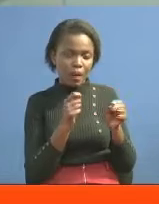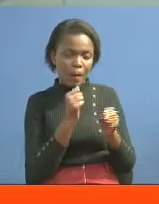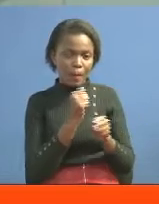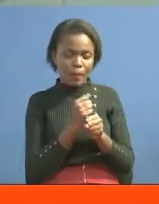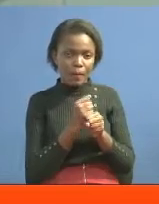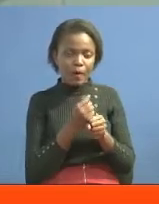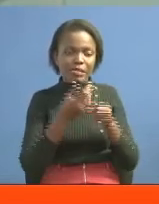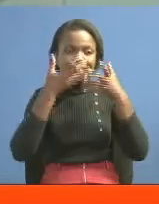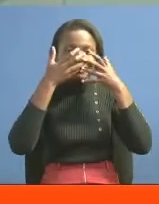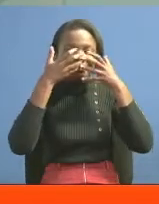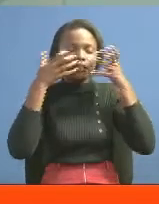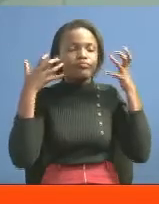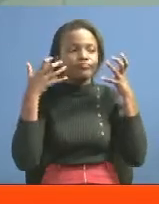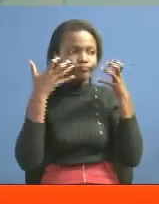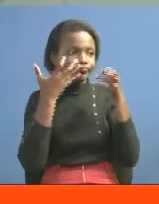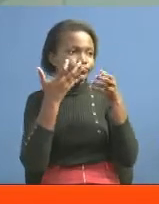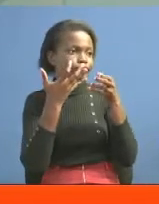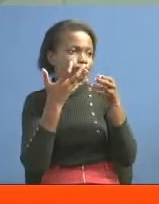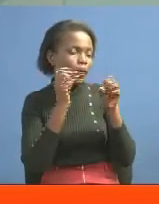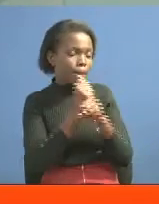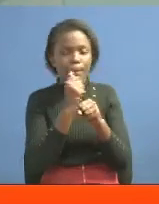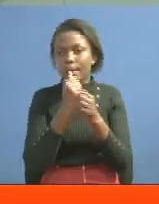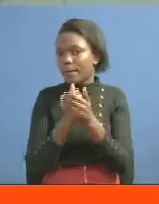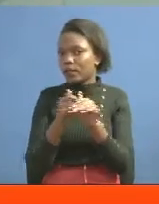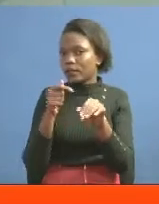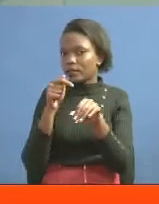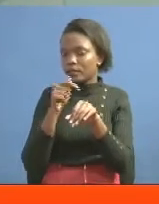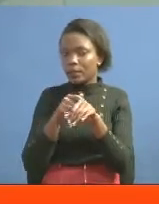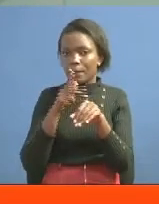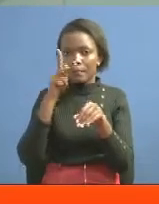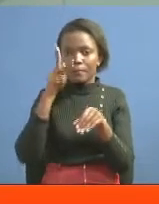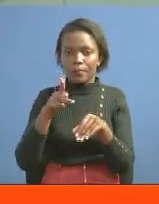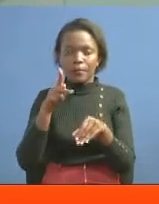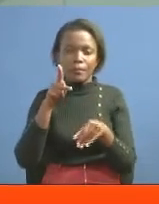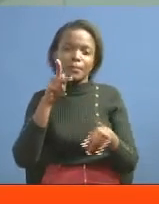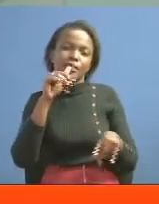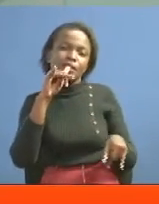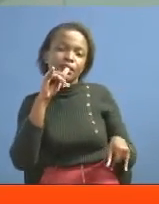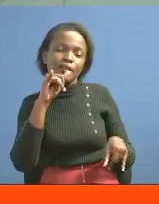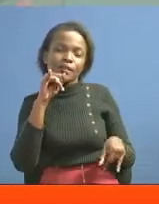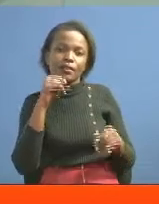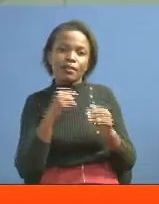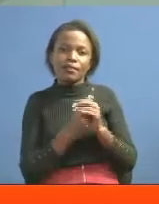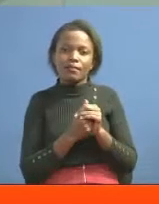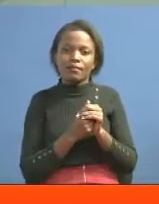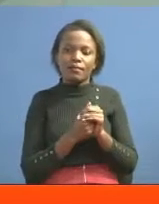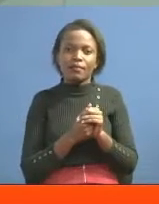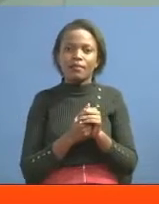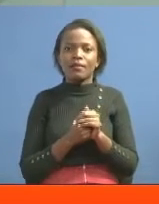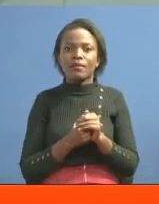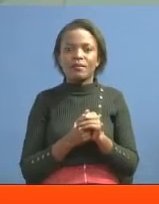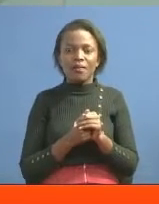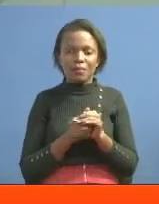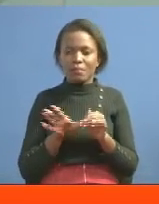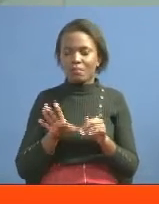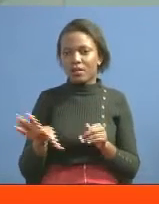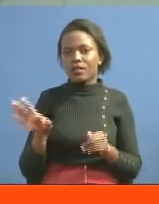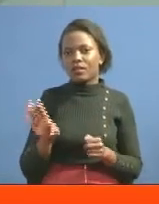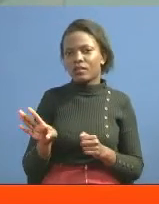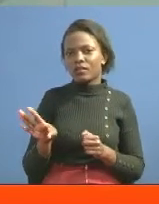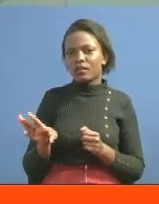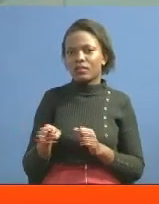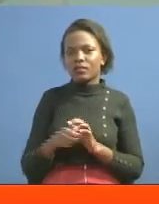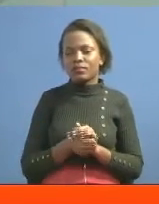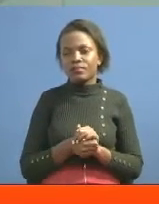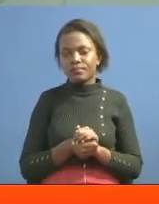instance. Opportunistic. You know, when you talk about PPIs, locally made, it's also a good place to, you know, to get